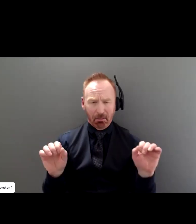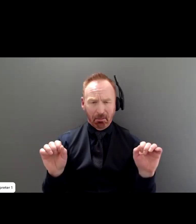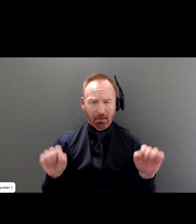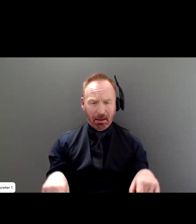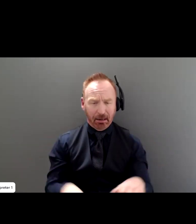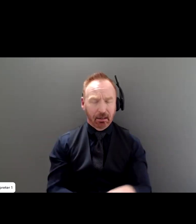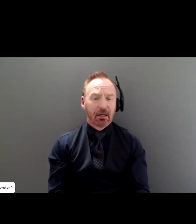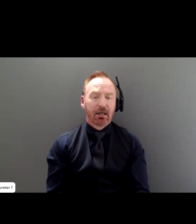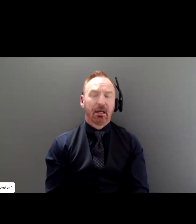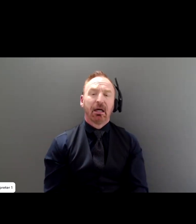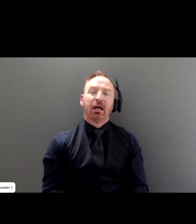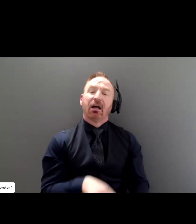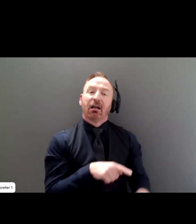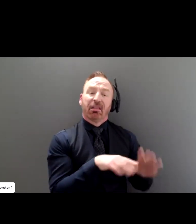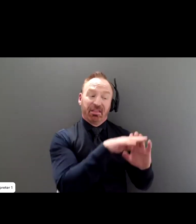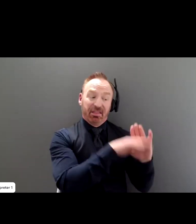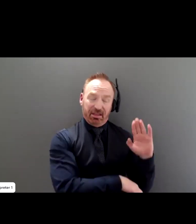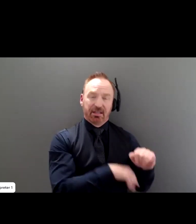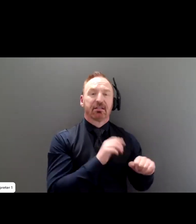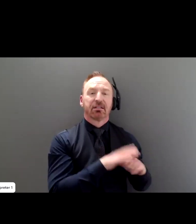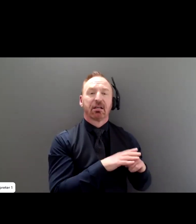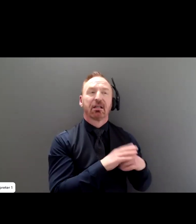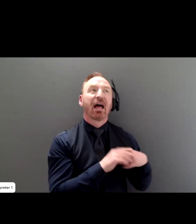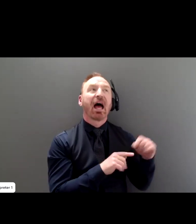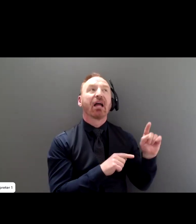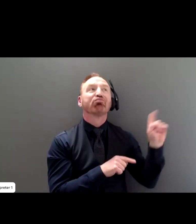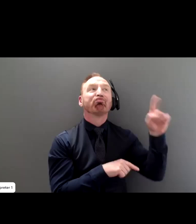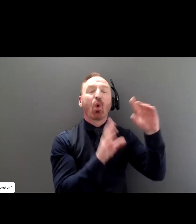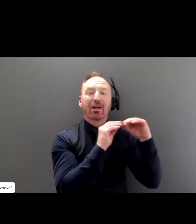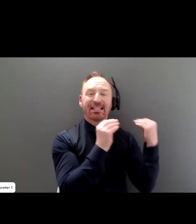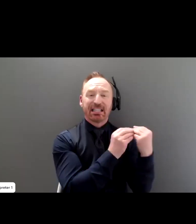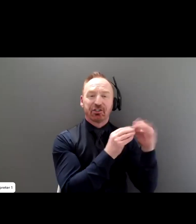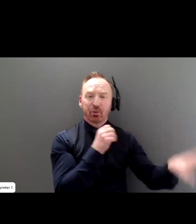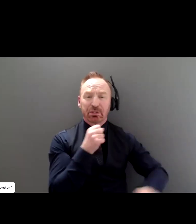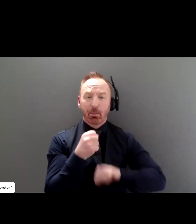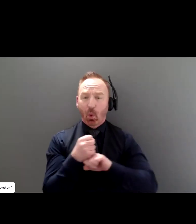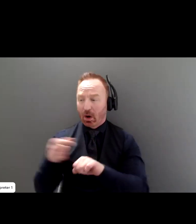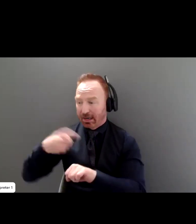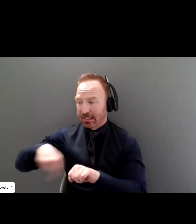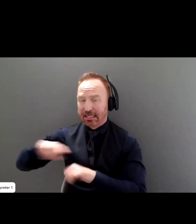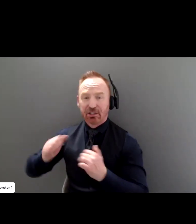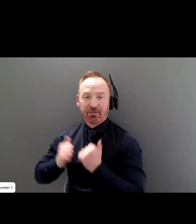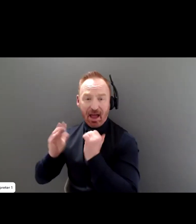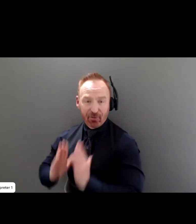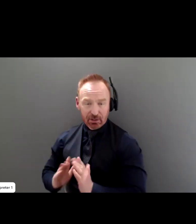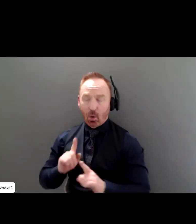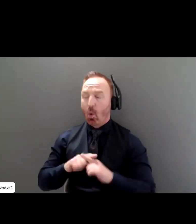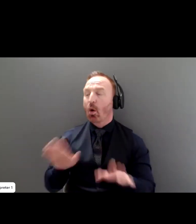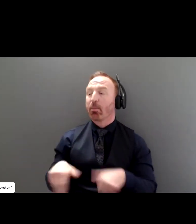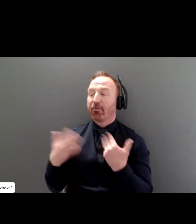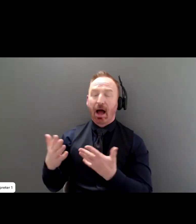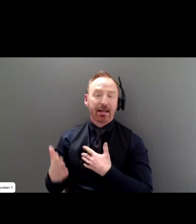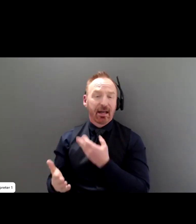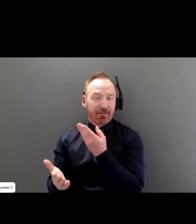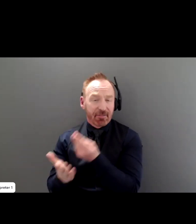some external organizations that are supporting survivors and just some external organizations that provide financial literacy support.